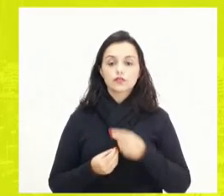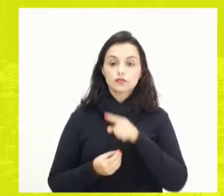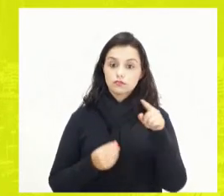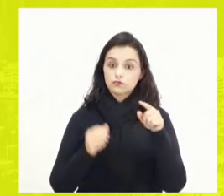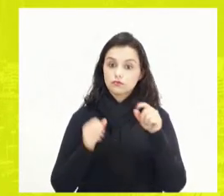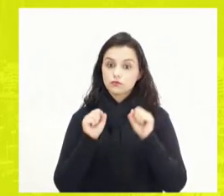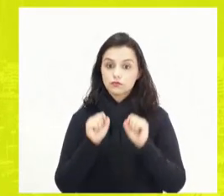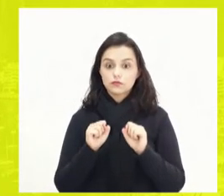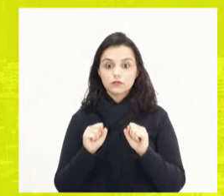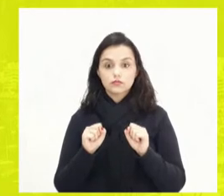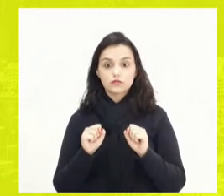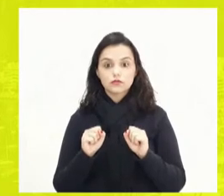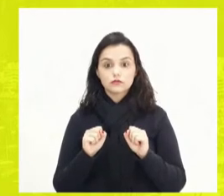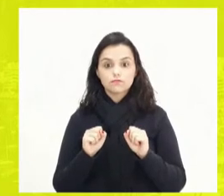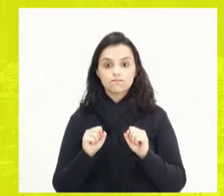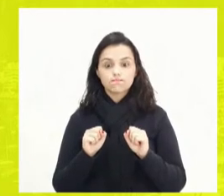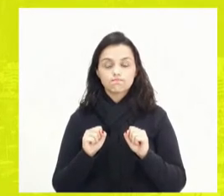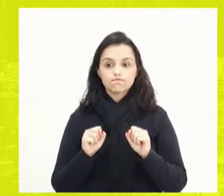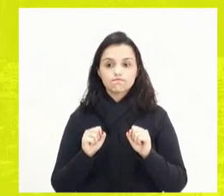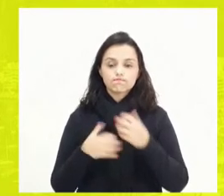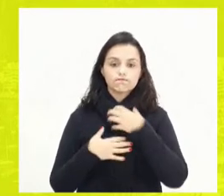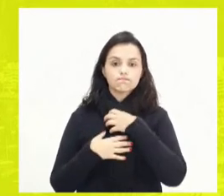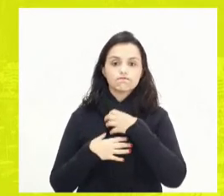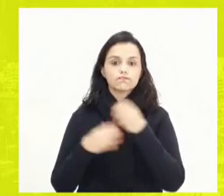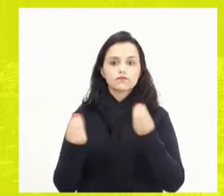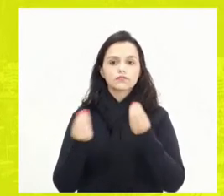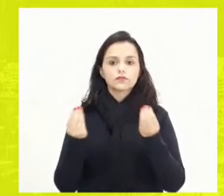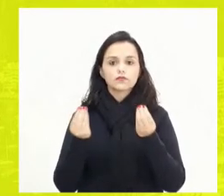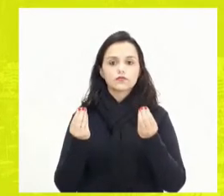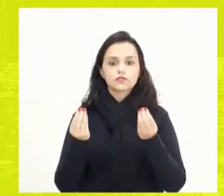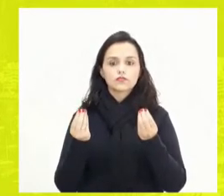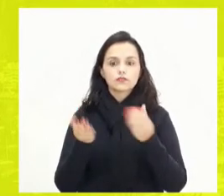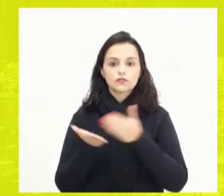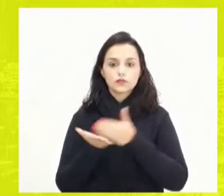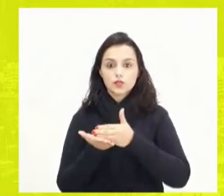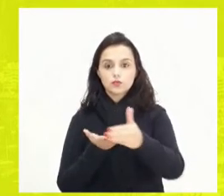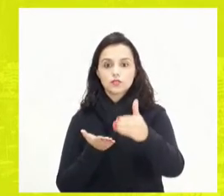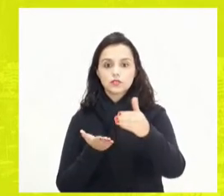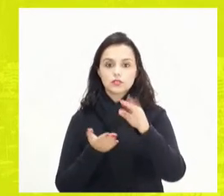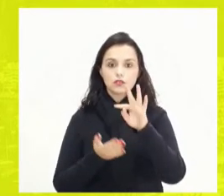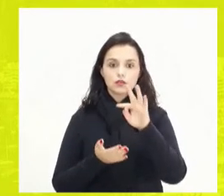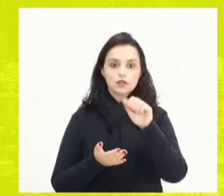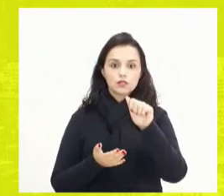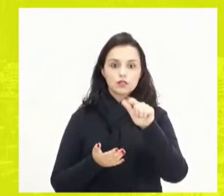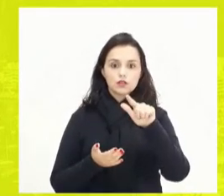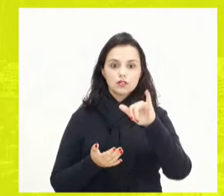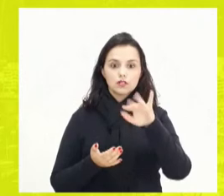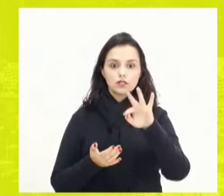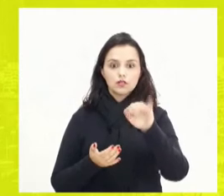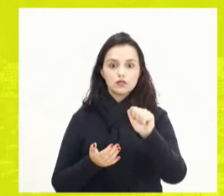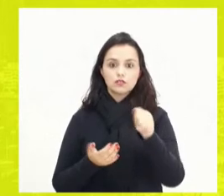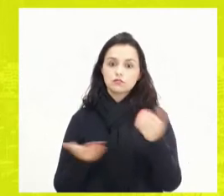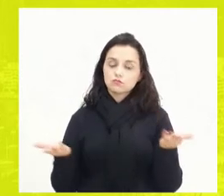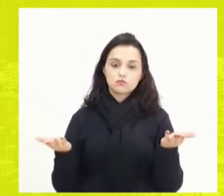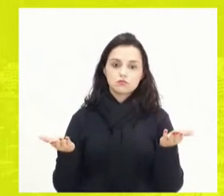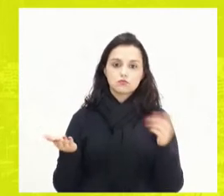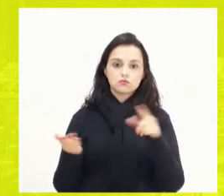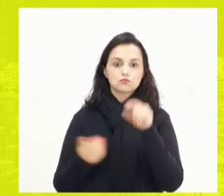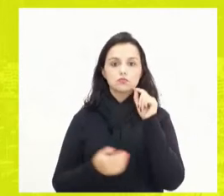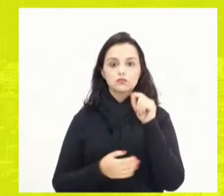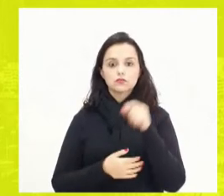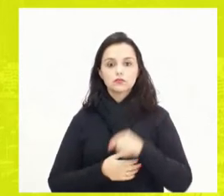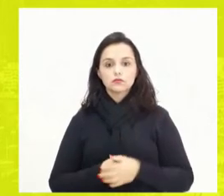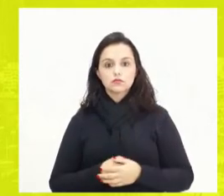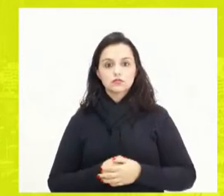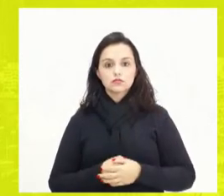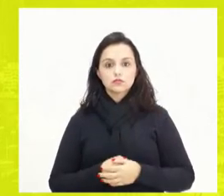how the associations how the agencies should deal with this type of